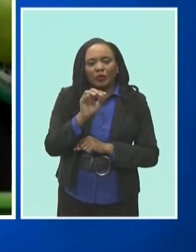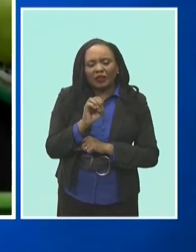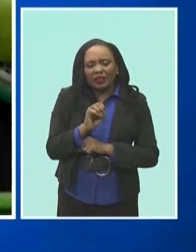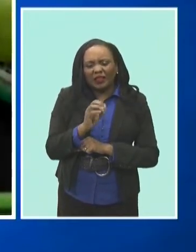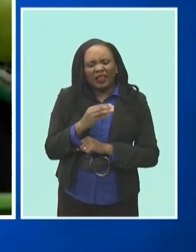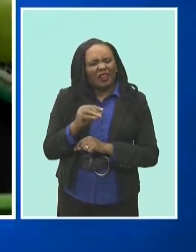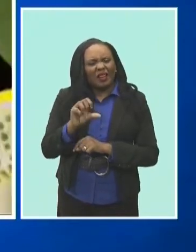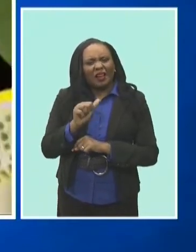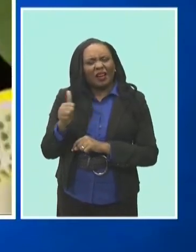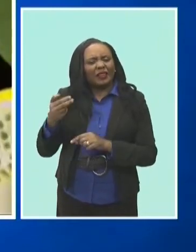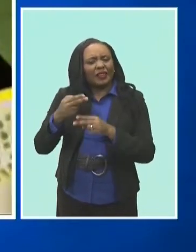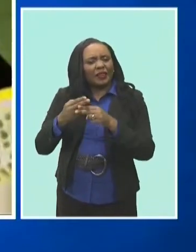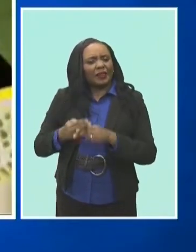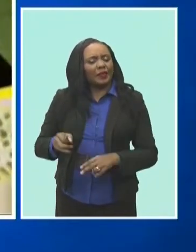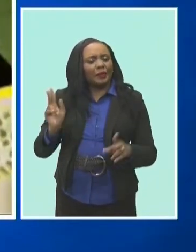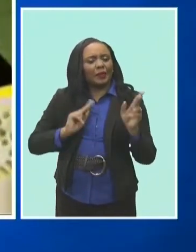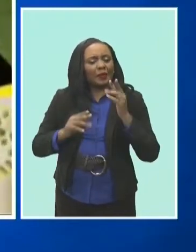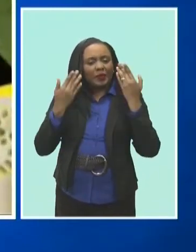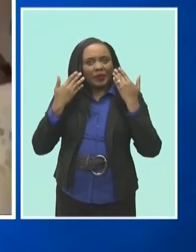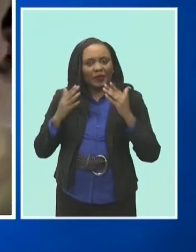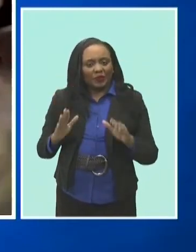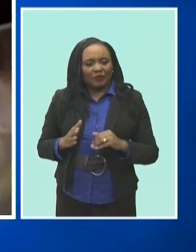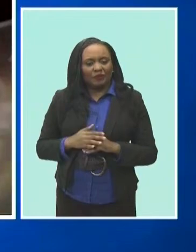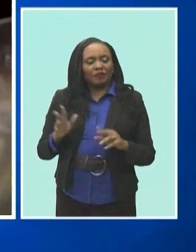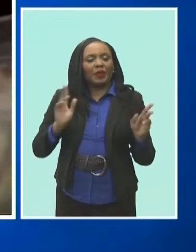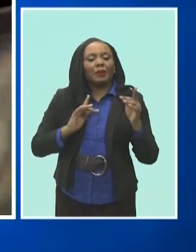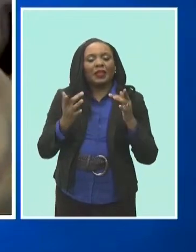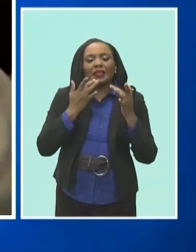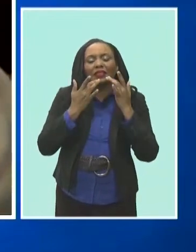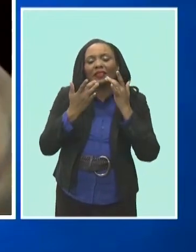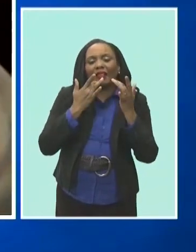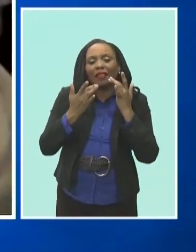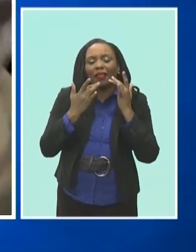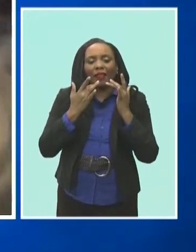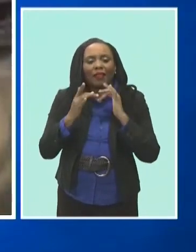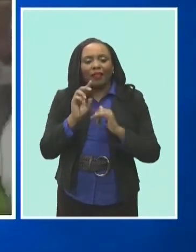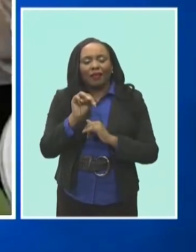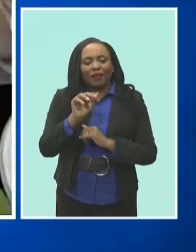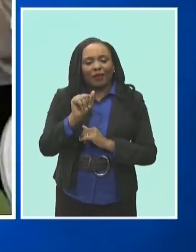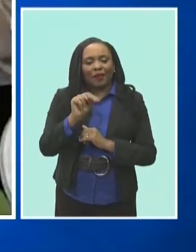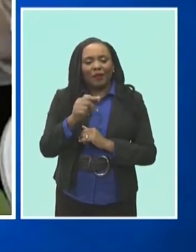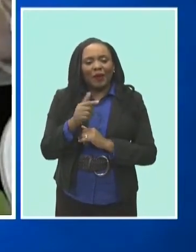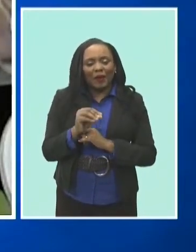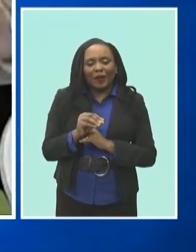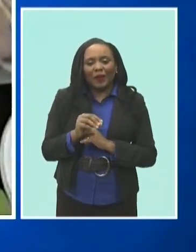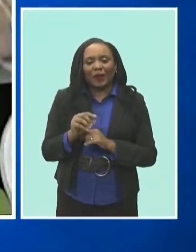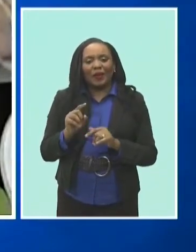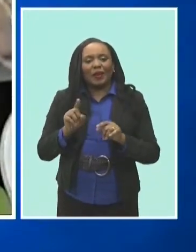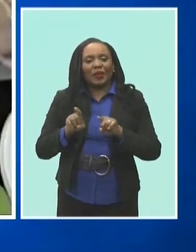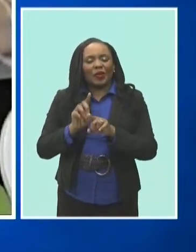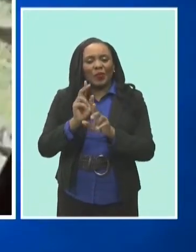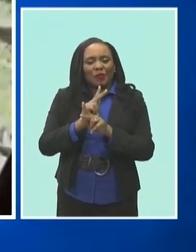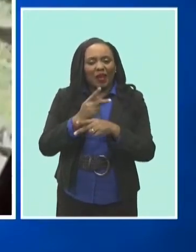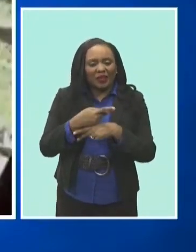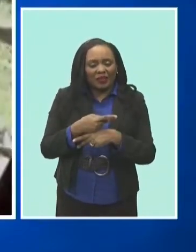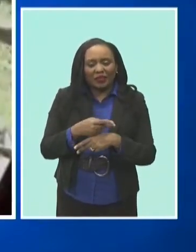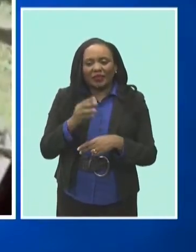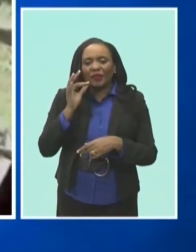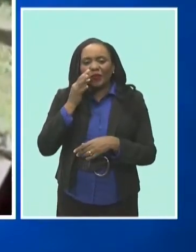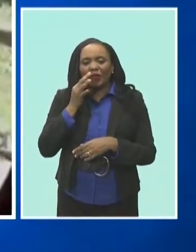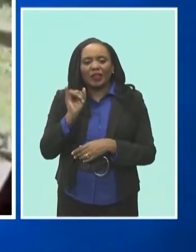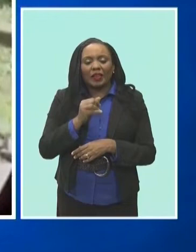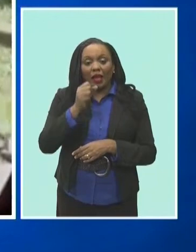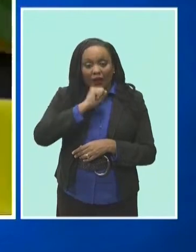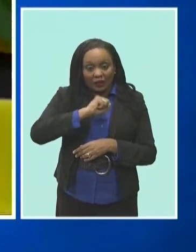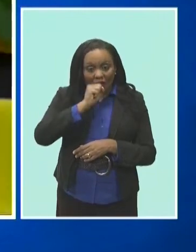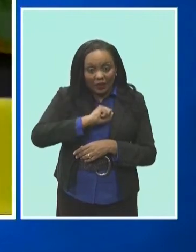ones. Those attending got the opportunity to sample some delicious mangoes, as well as the products made from the fruit, such as mango